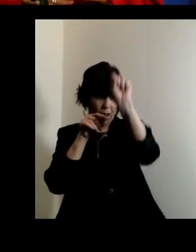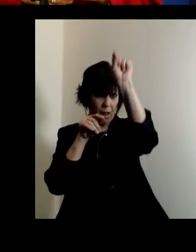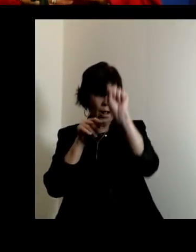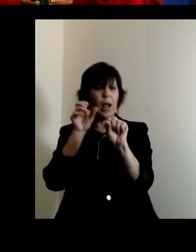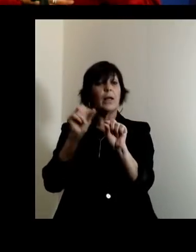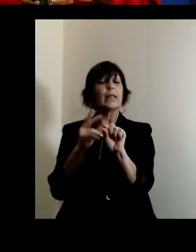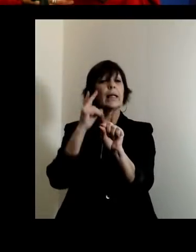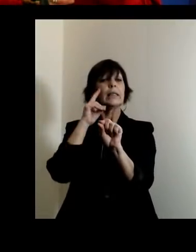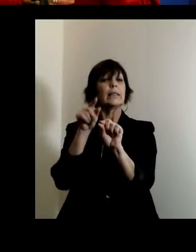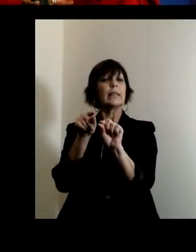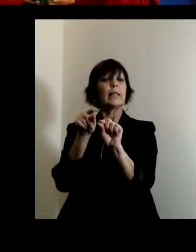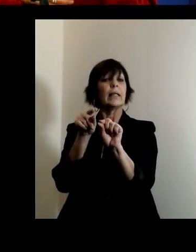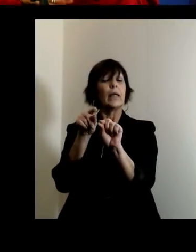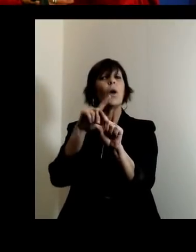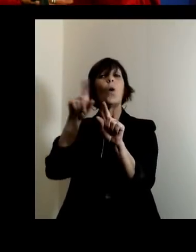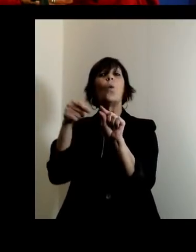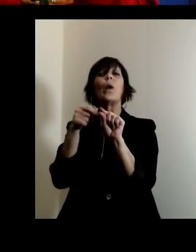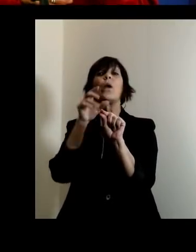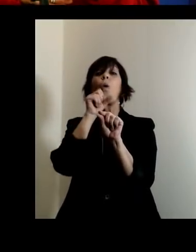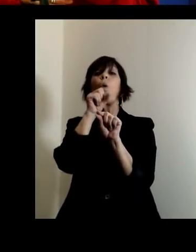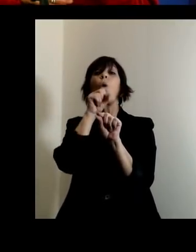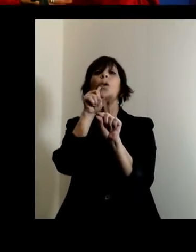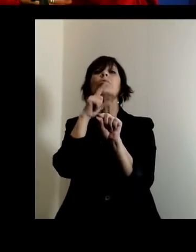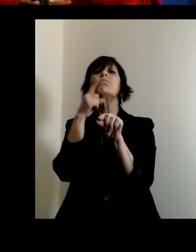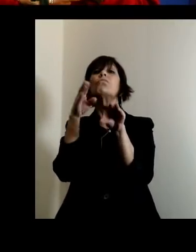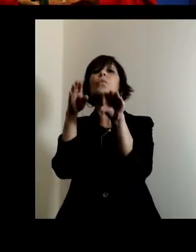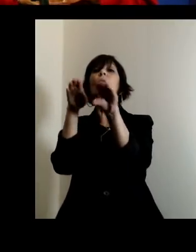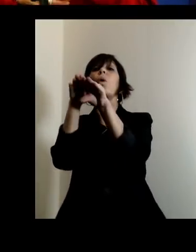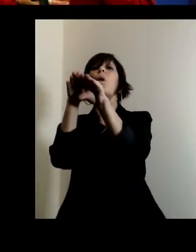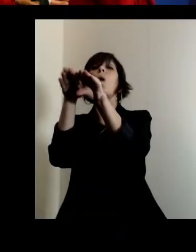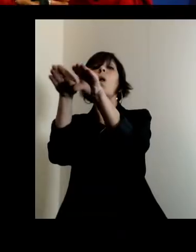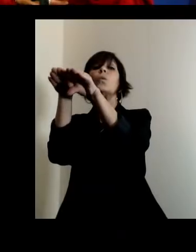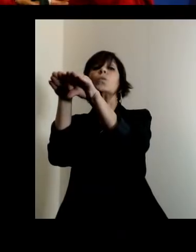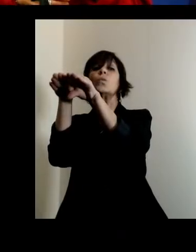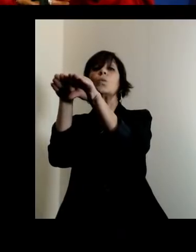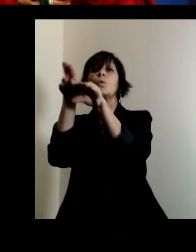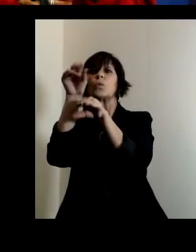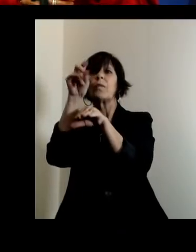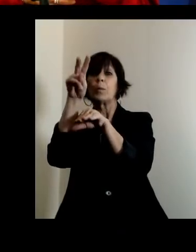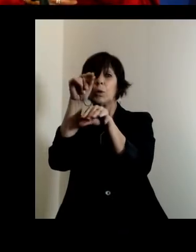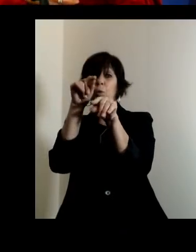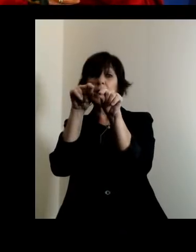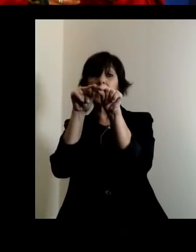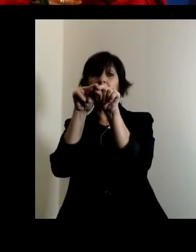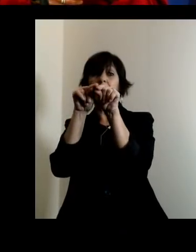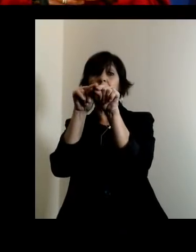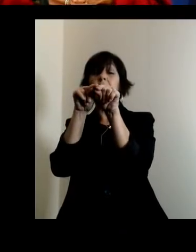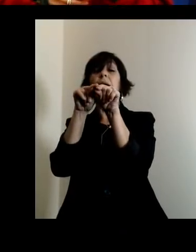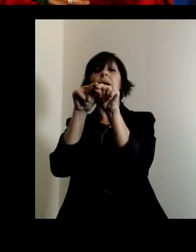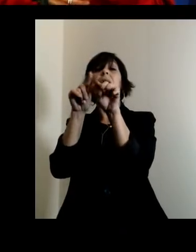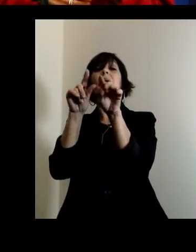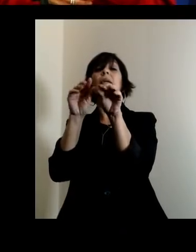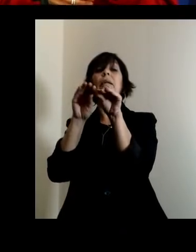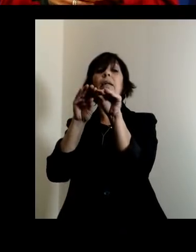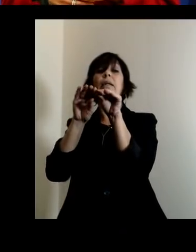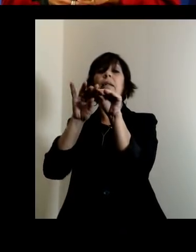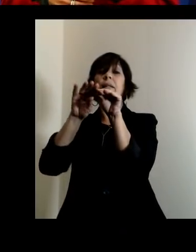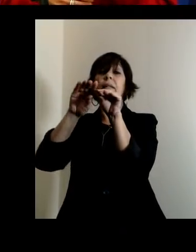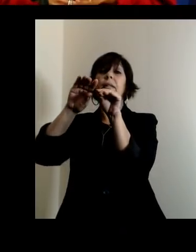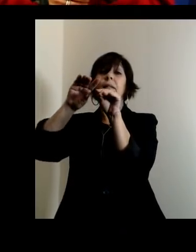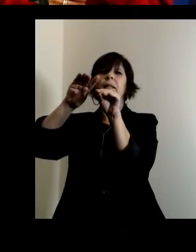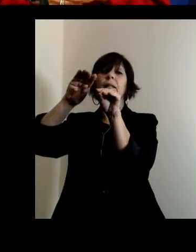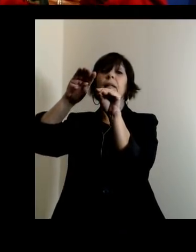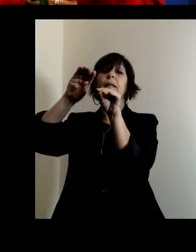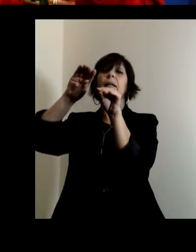see that when the orange zone restrictions start on November 20th, eventually the hospital